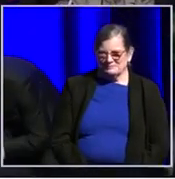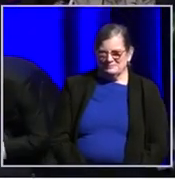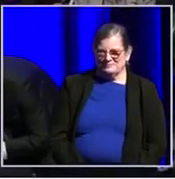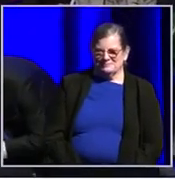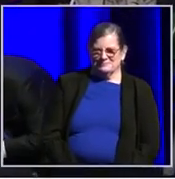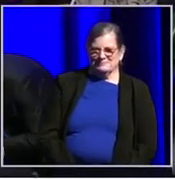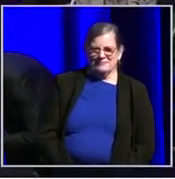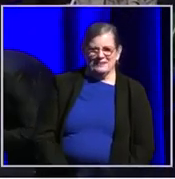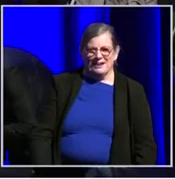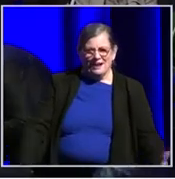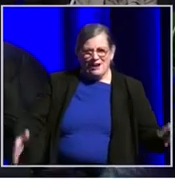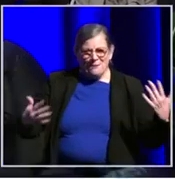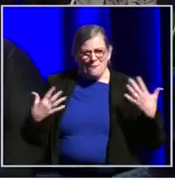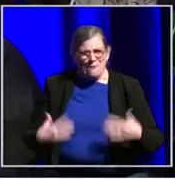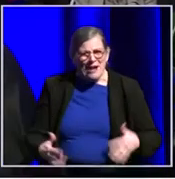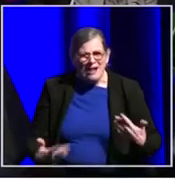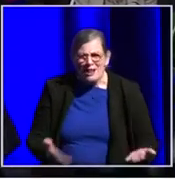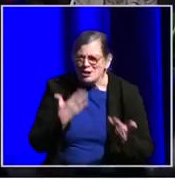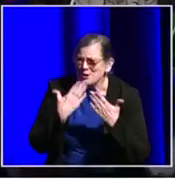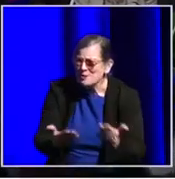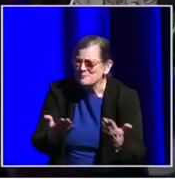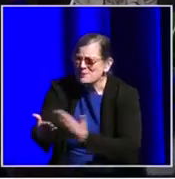Well, good morning, D.C.